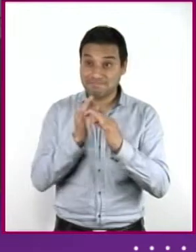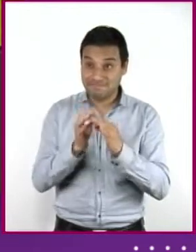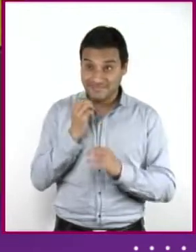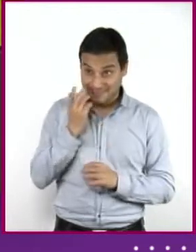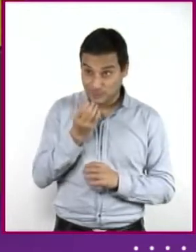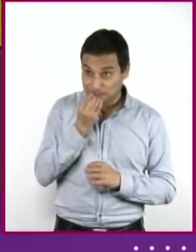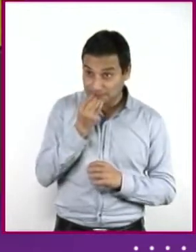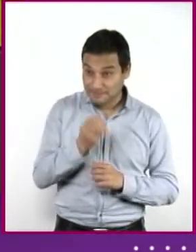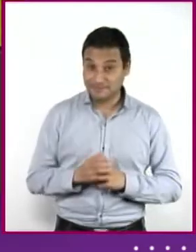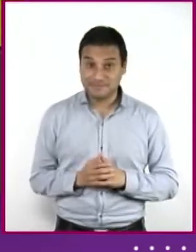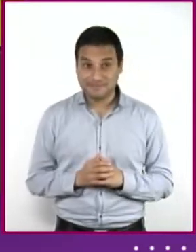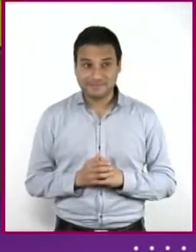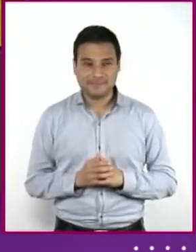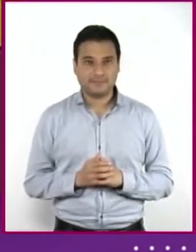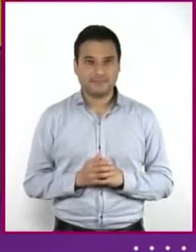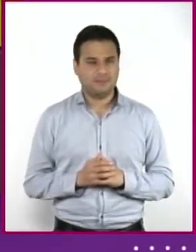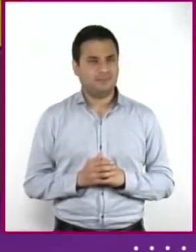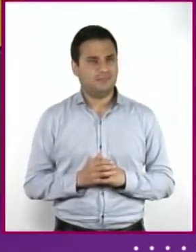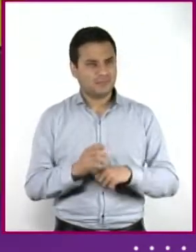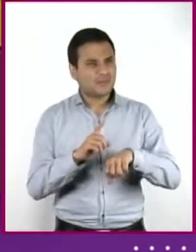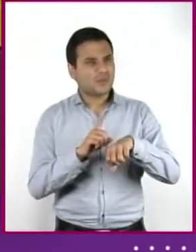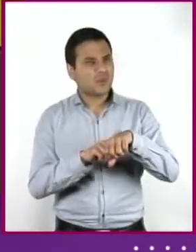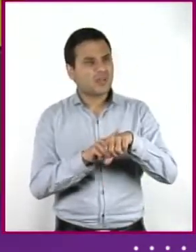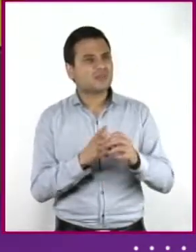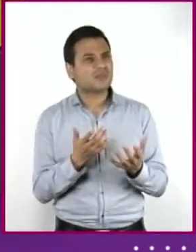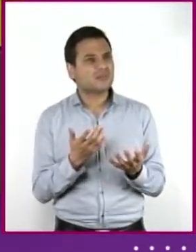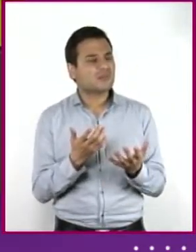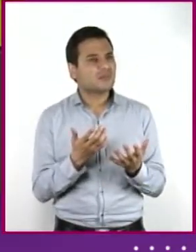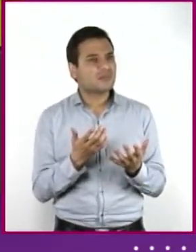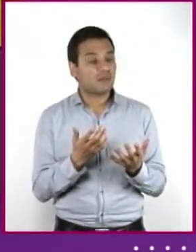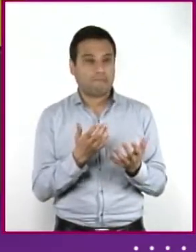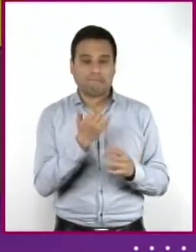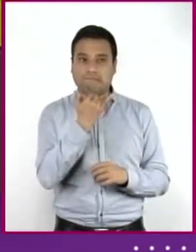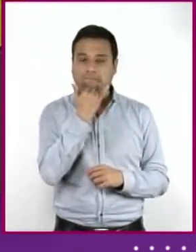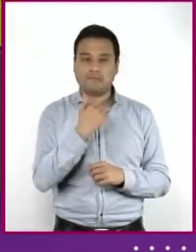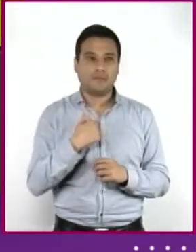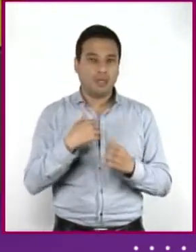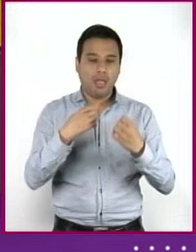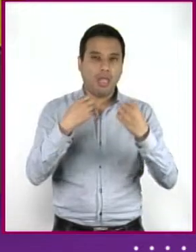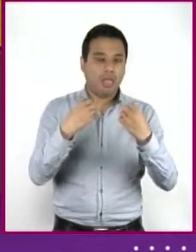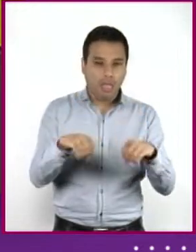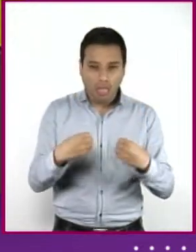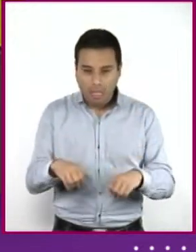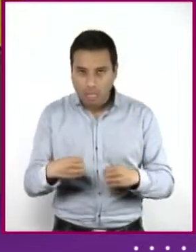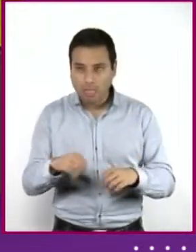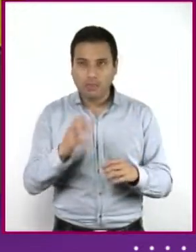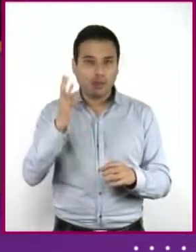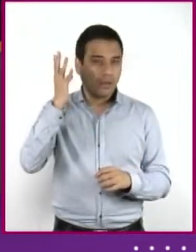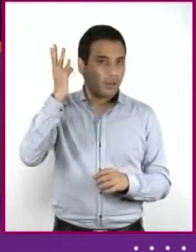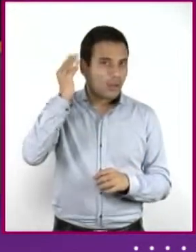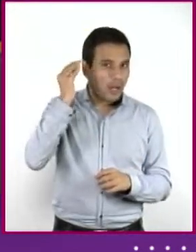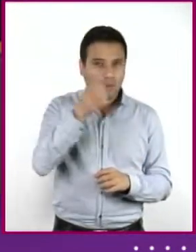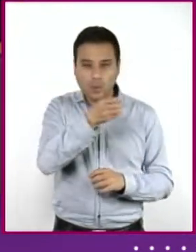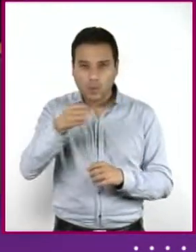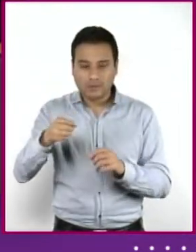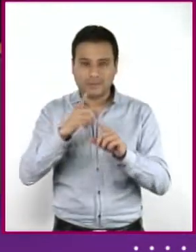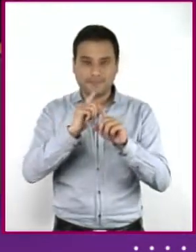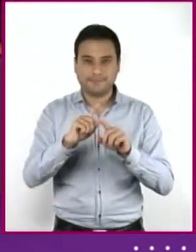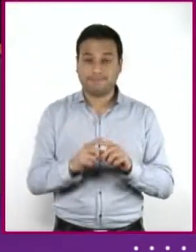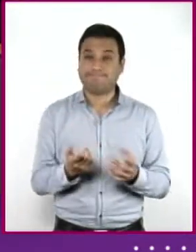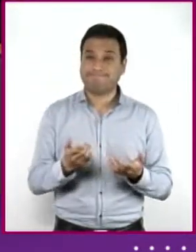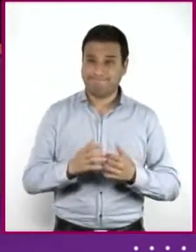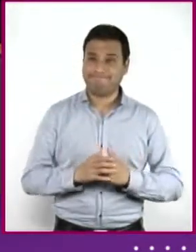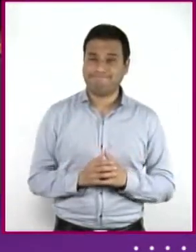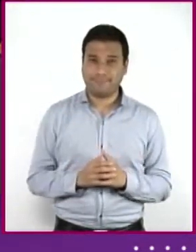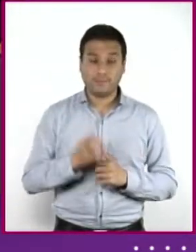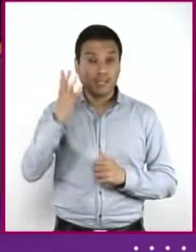eat? I forget what time it is. I'm really very busy trying to organize the radio studio. Yes, Jero. Running